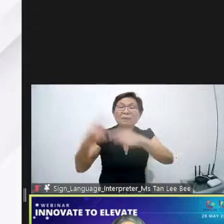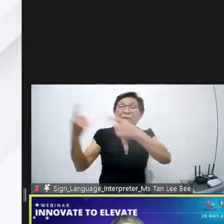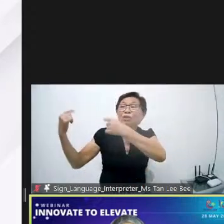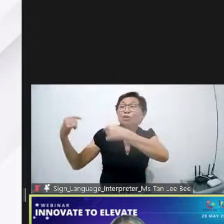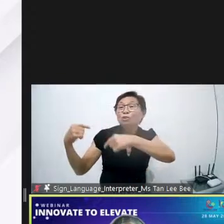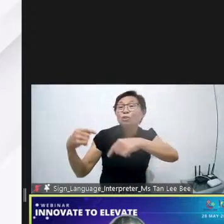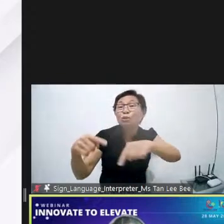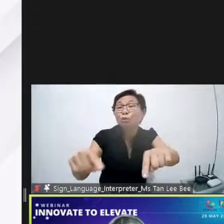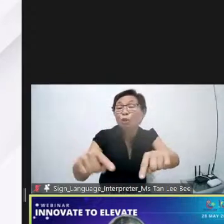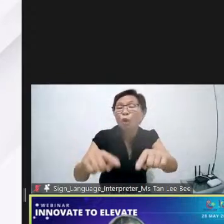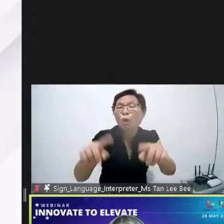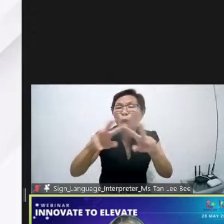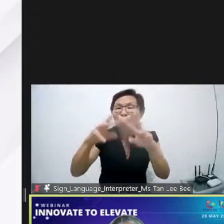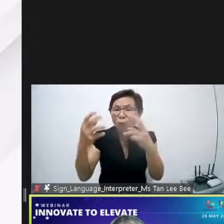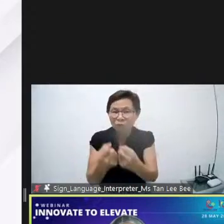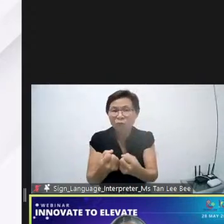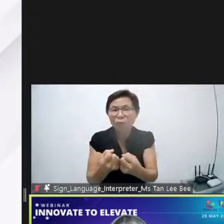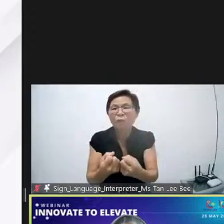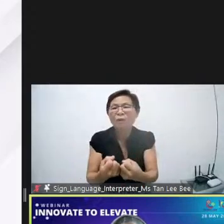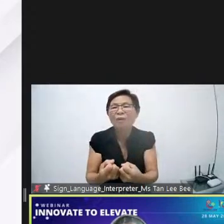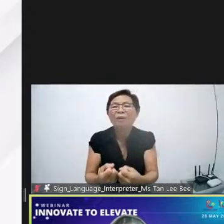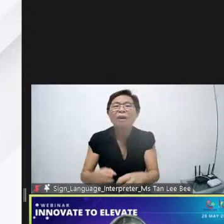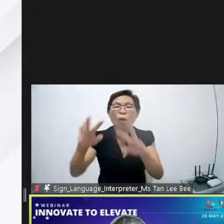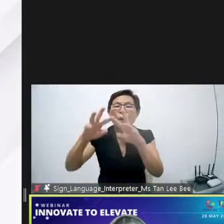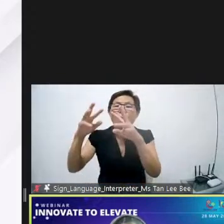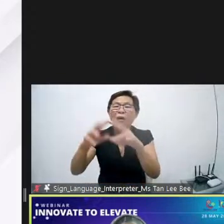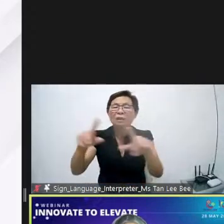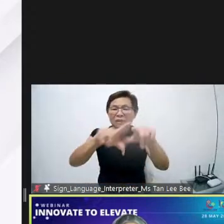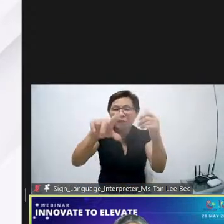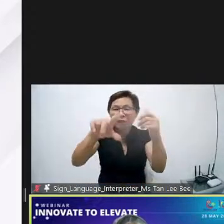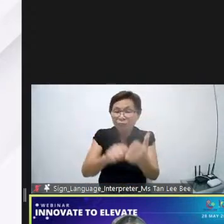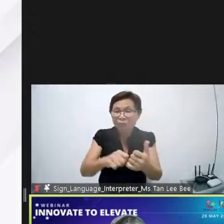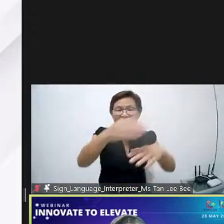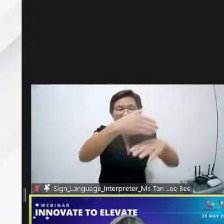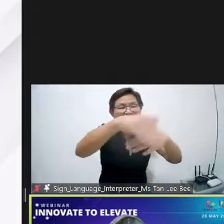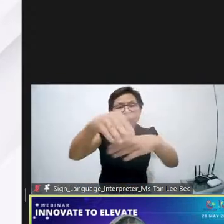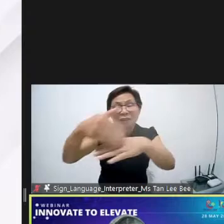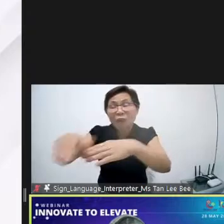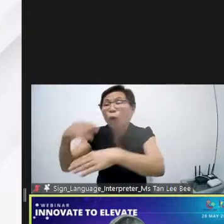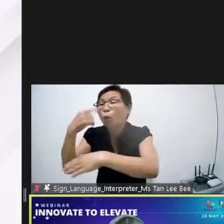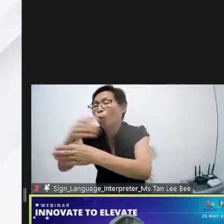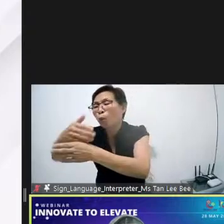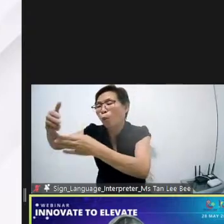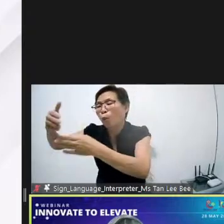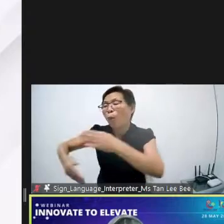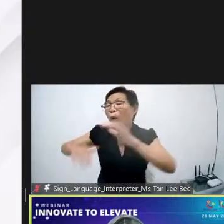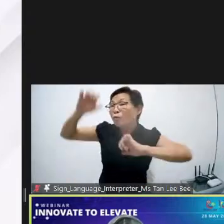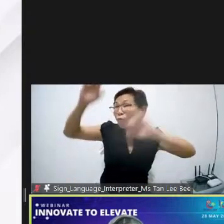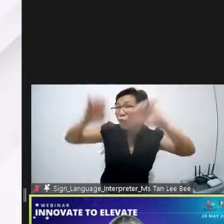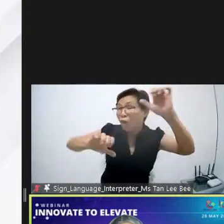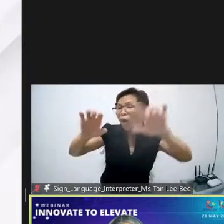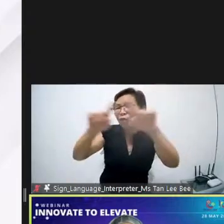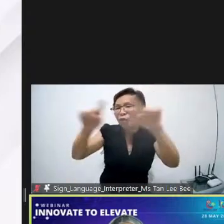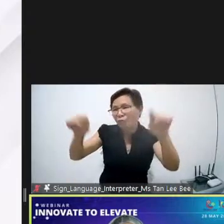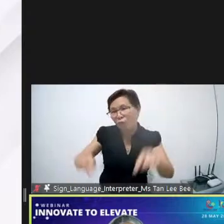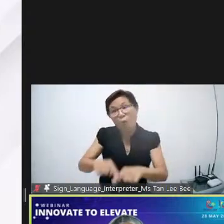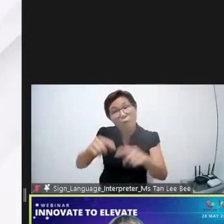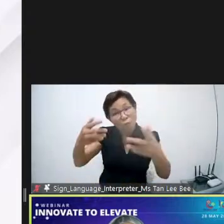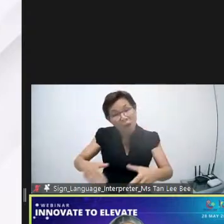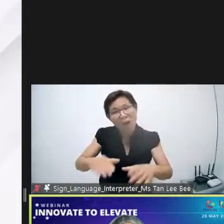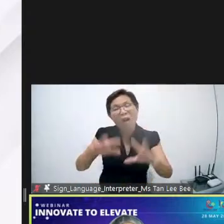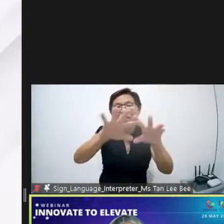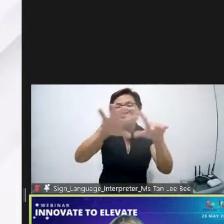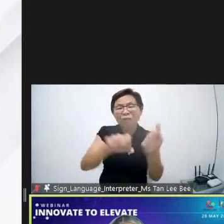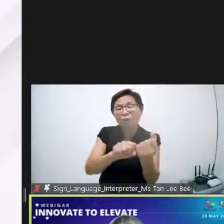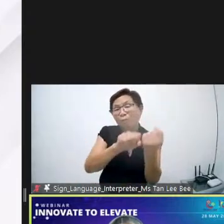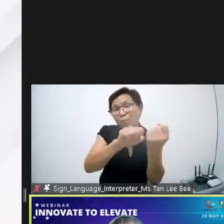and workshop certificate will only be sent to participants who have completed the evaluation form. The certificate